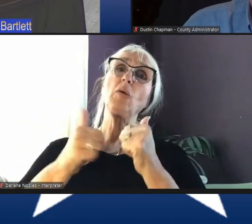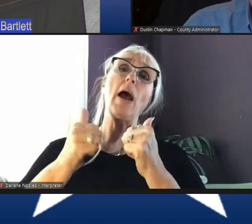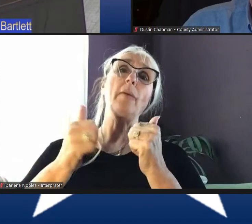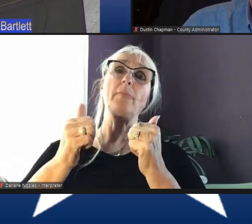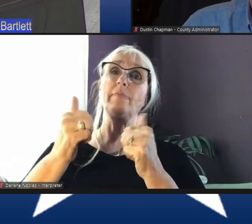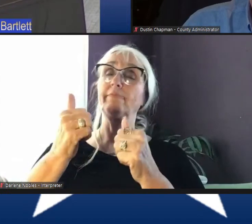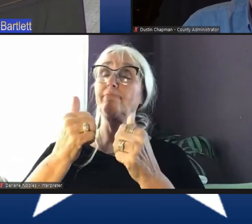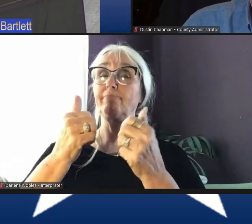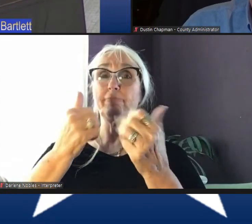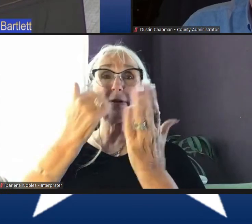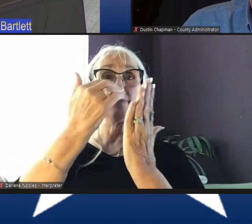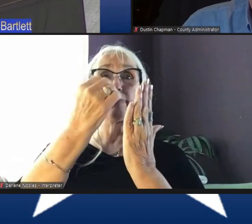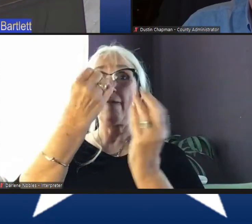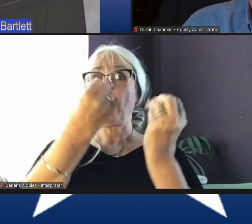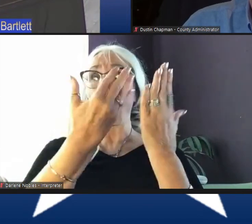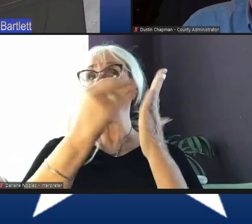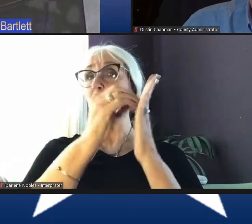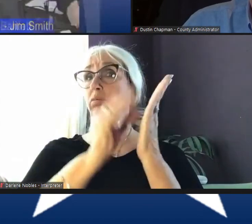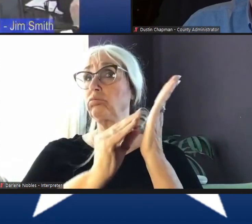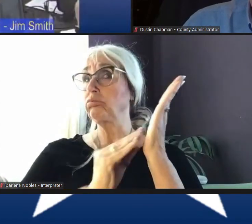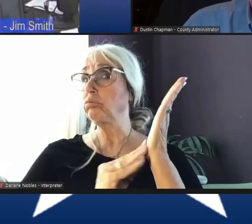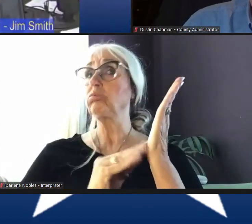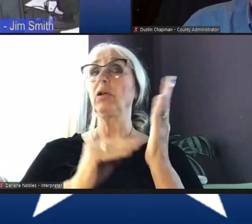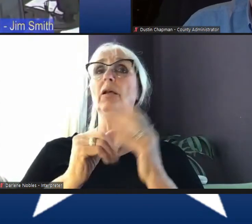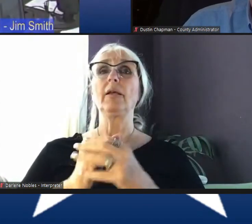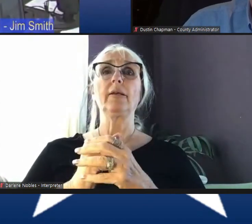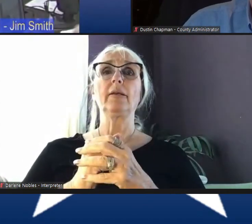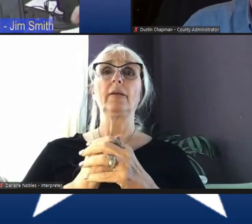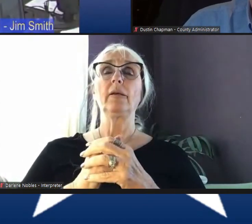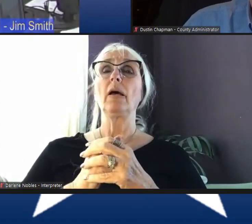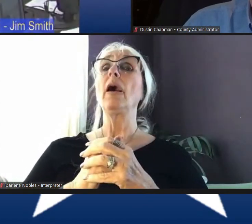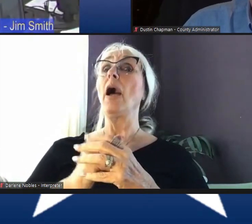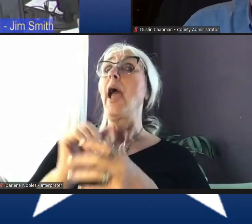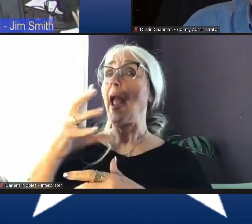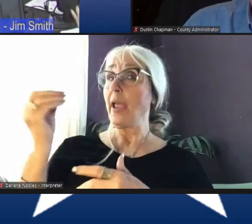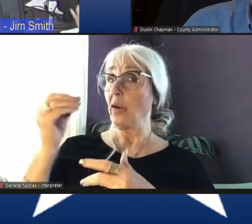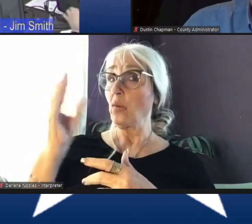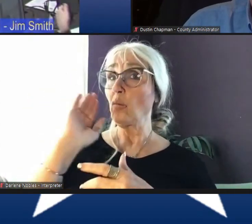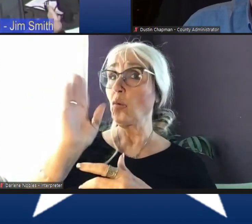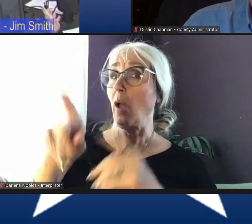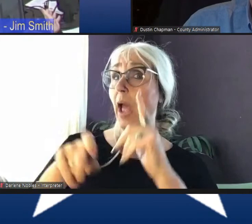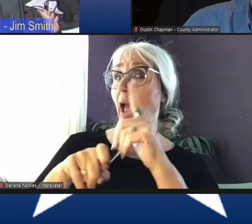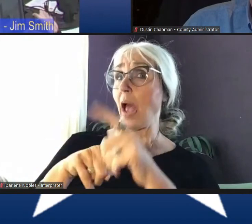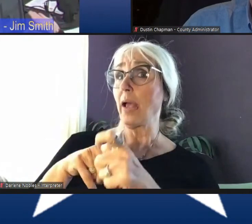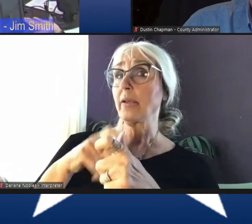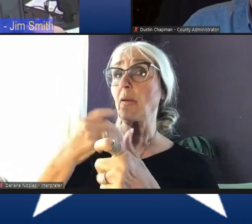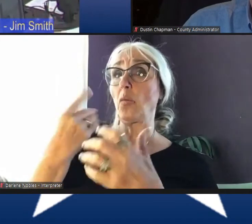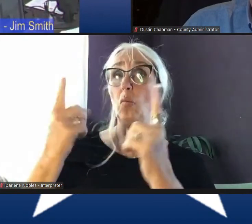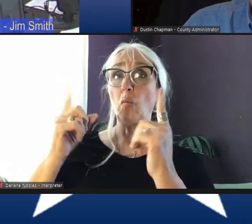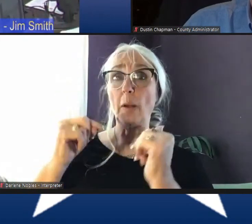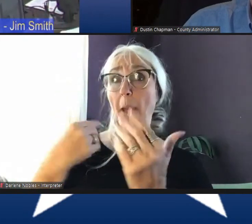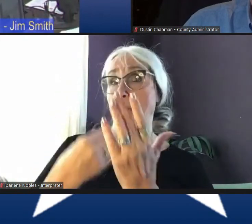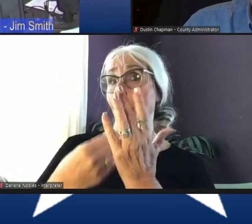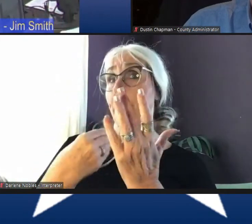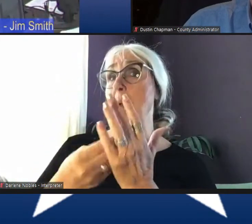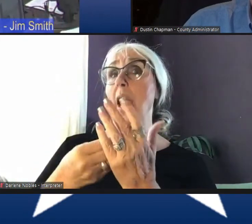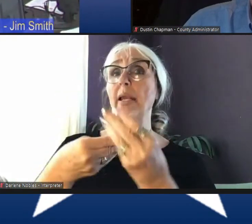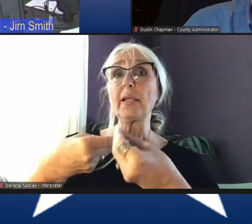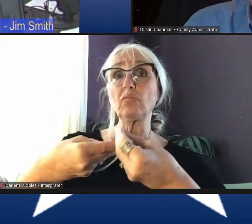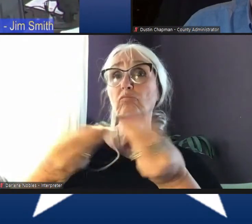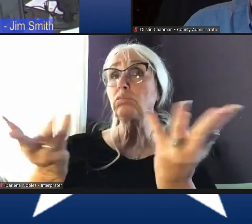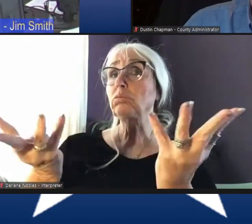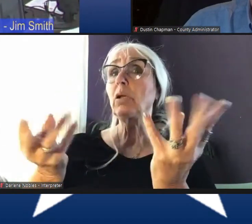guess, and I think maybe Pat or Will asked the question, when this money's allocated, that doesn't